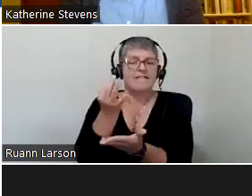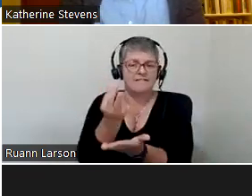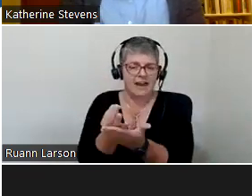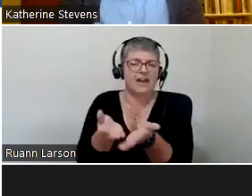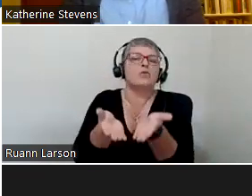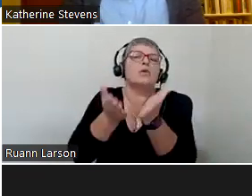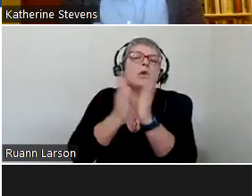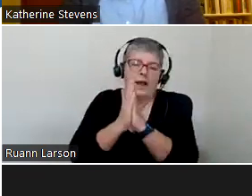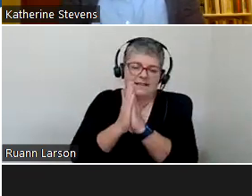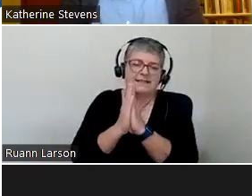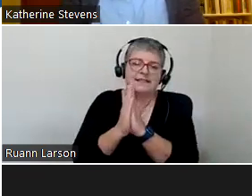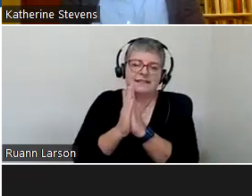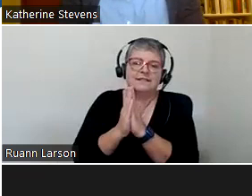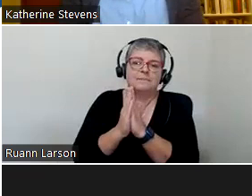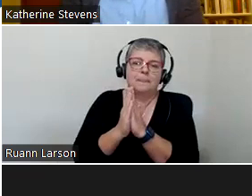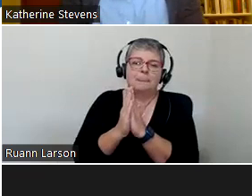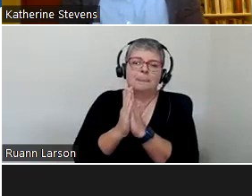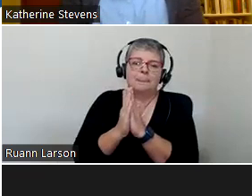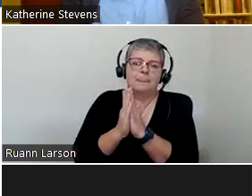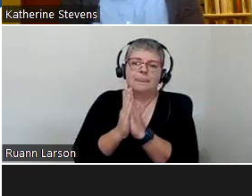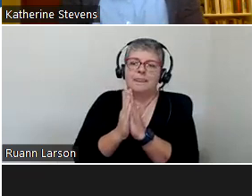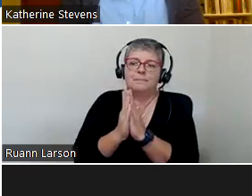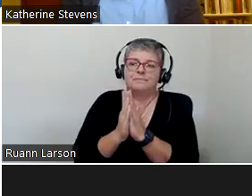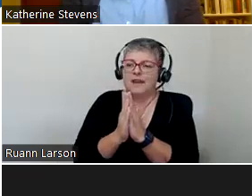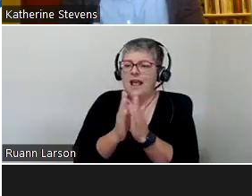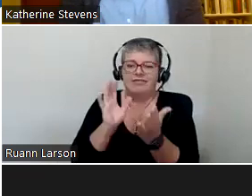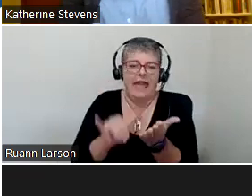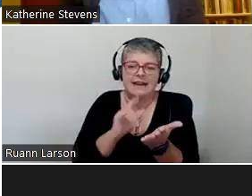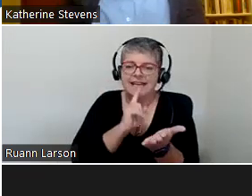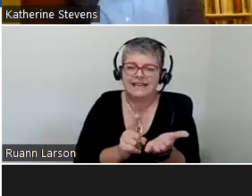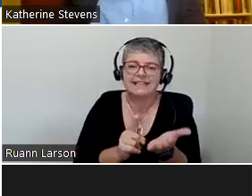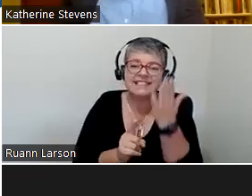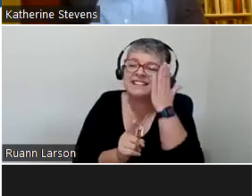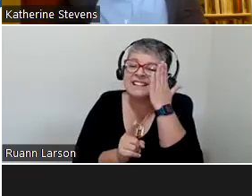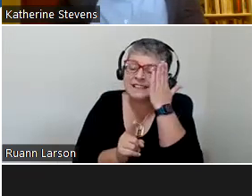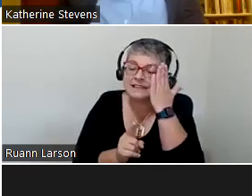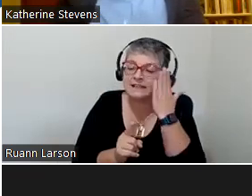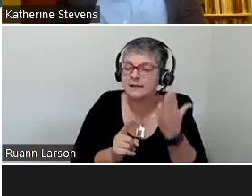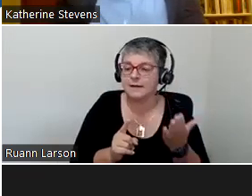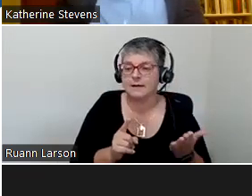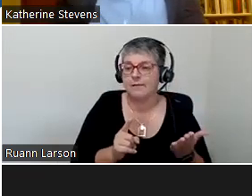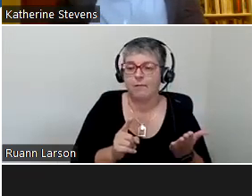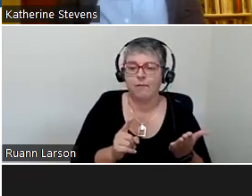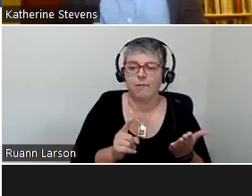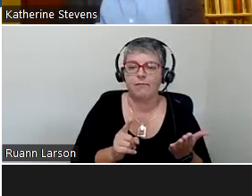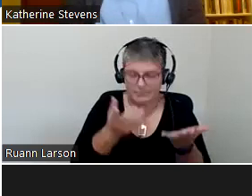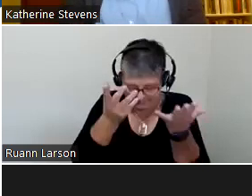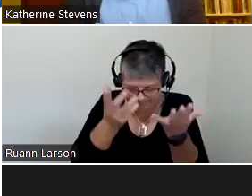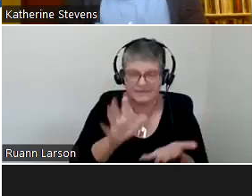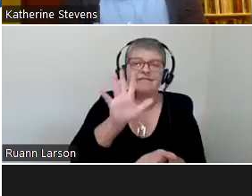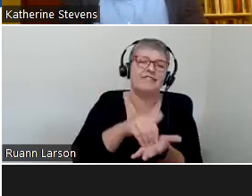the organization, which will be, again, anyone is happy to do the math and enter it into the chat, right?